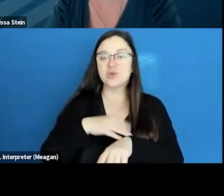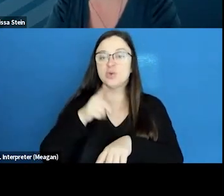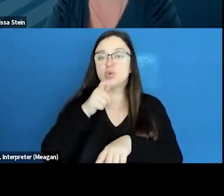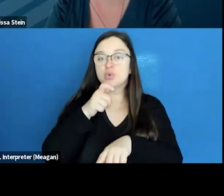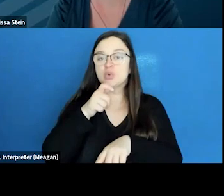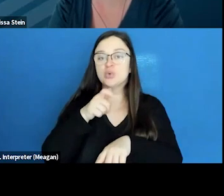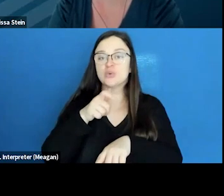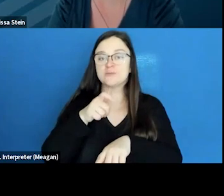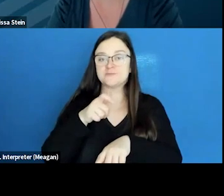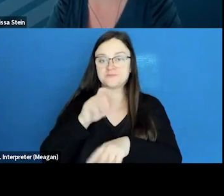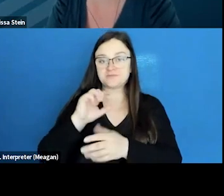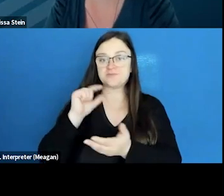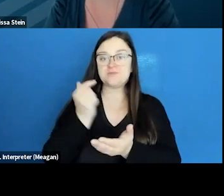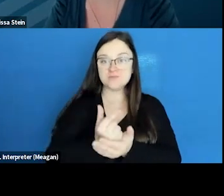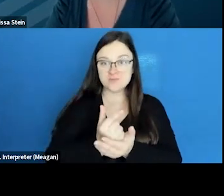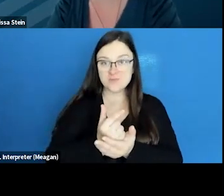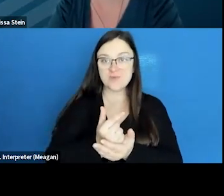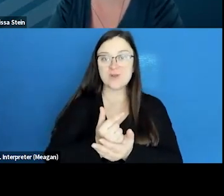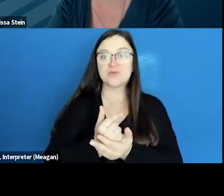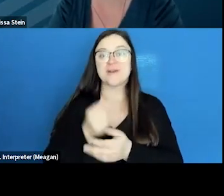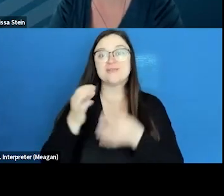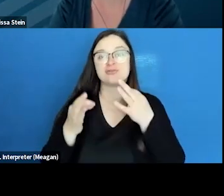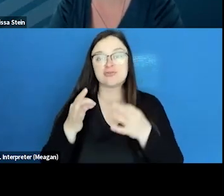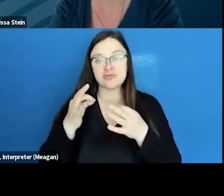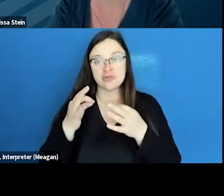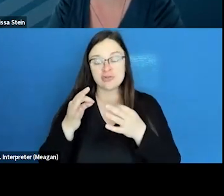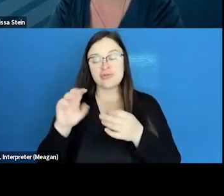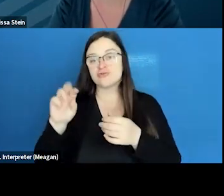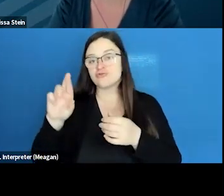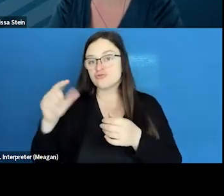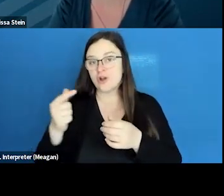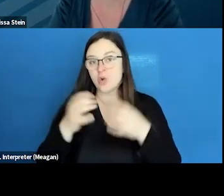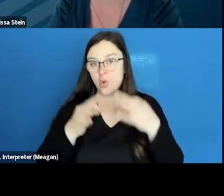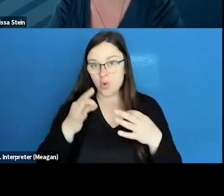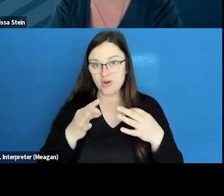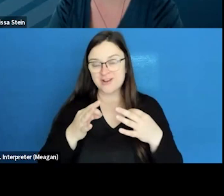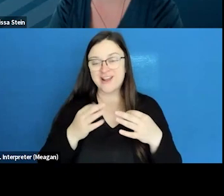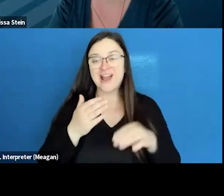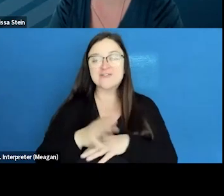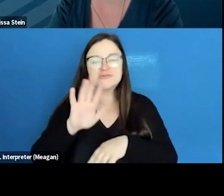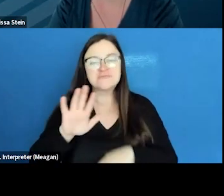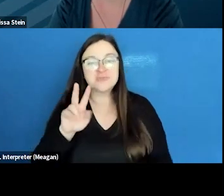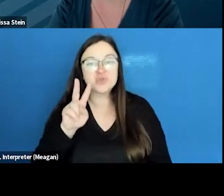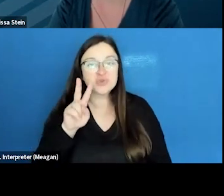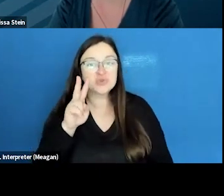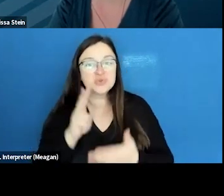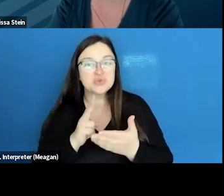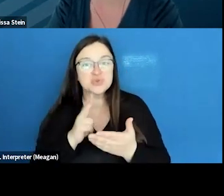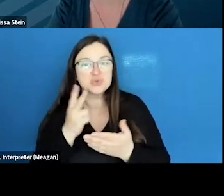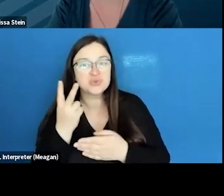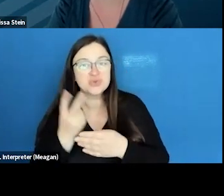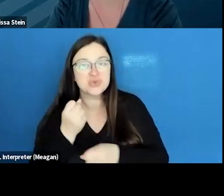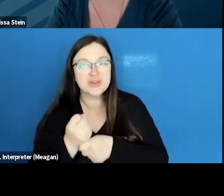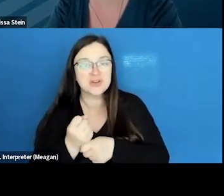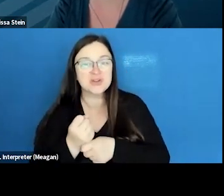maintained sobriety and recovery for, after I would say about 2 years, or I mean, if you have to go lower, maybe